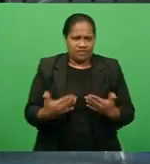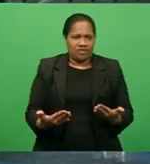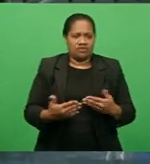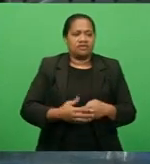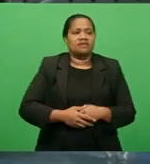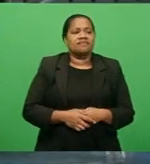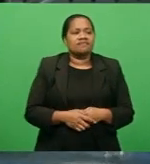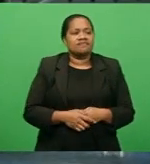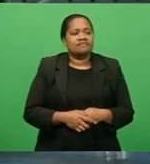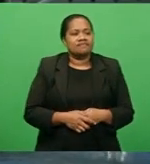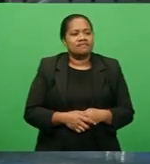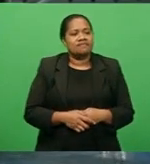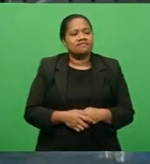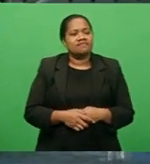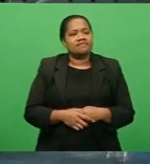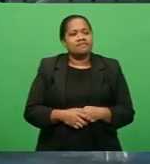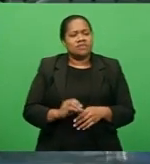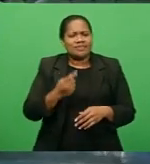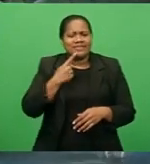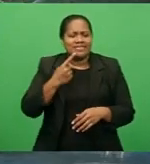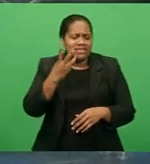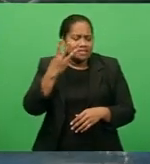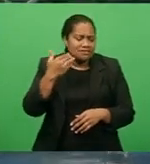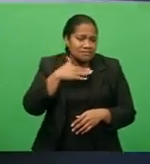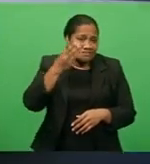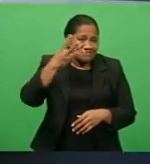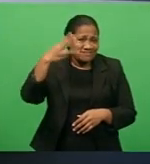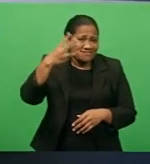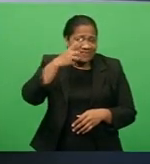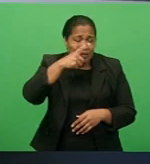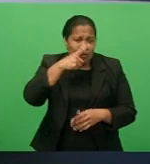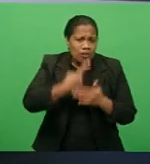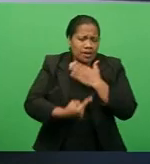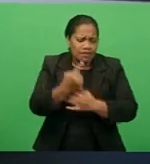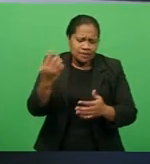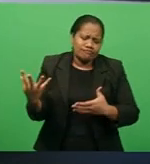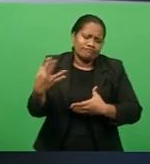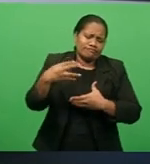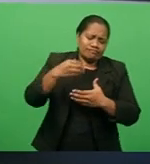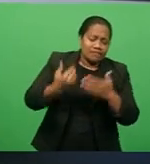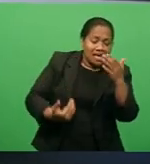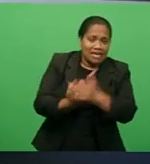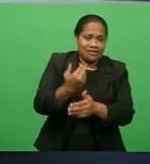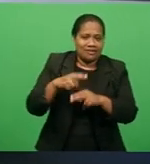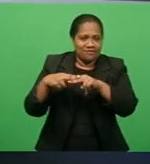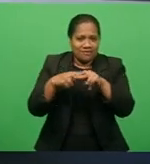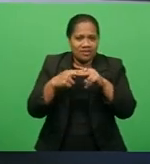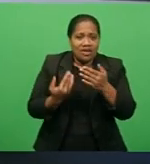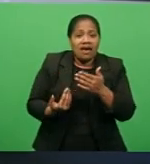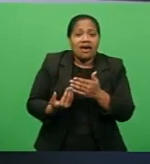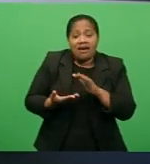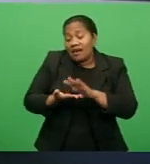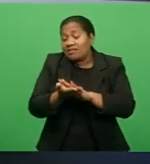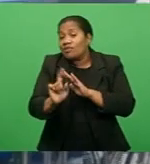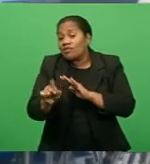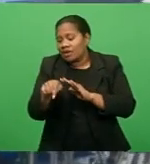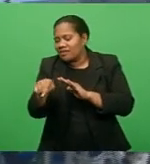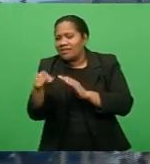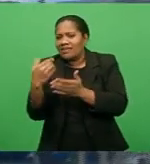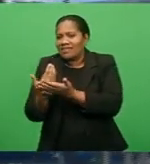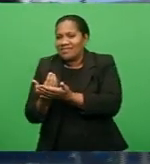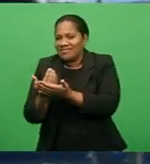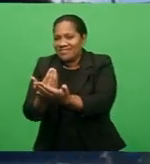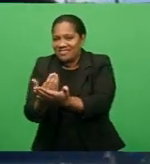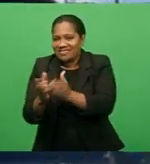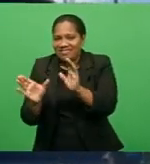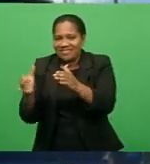Executive Cynthia Rush says 313 people have entered Fiji under this initiative, bringing money into the economy. Just